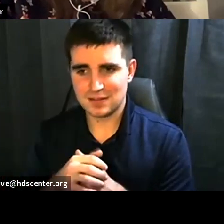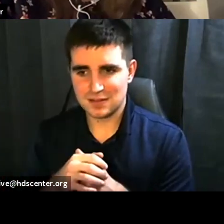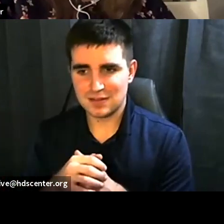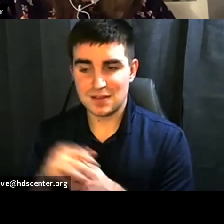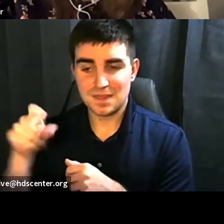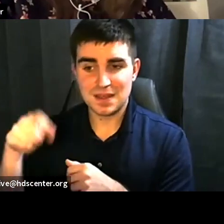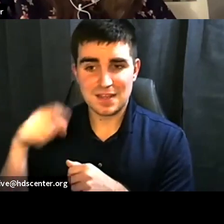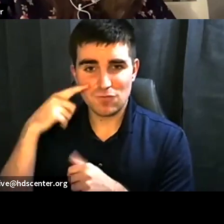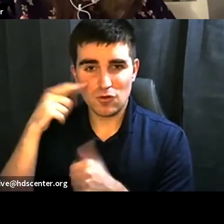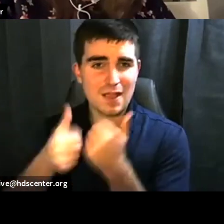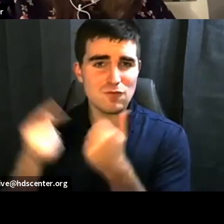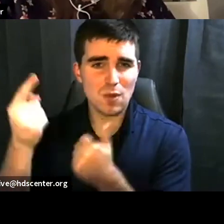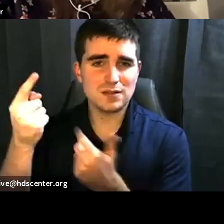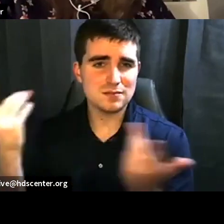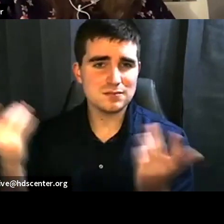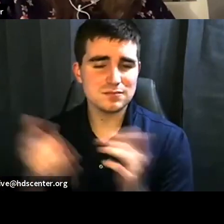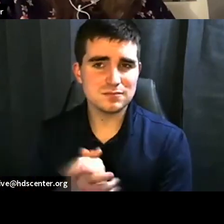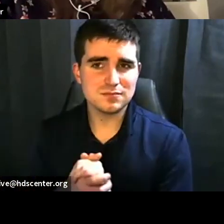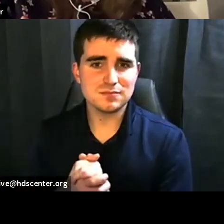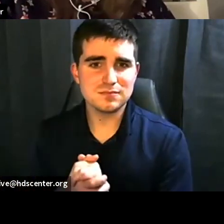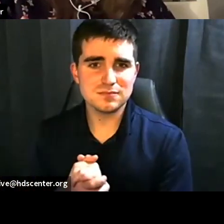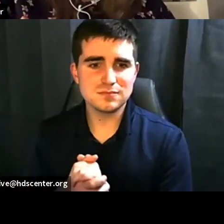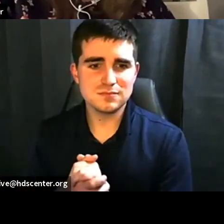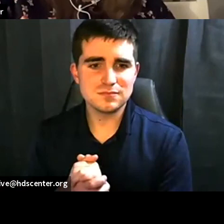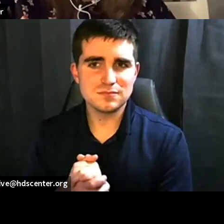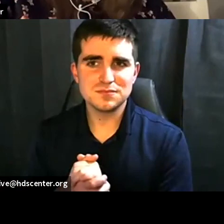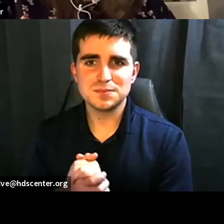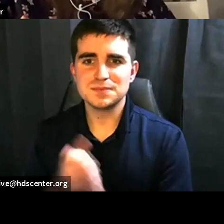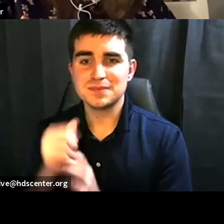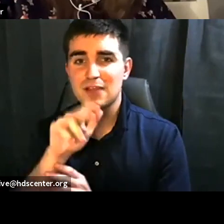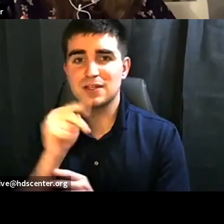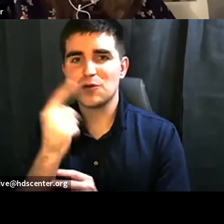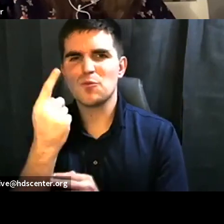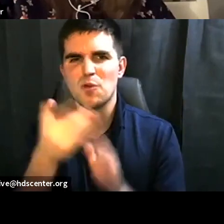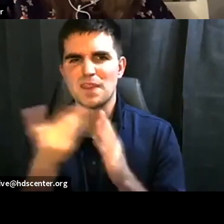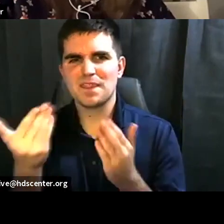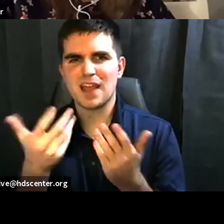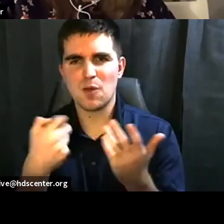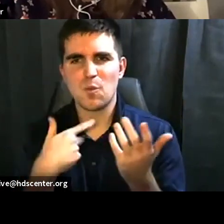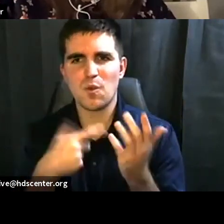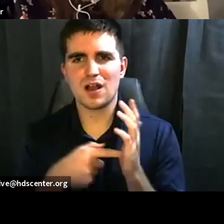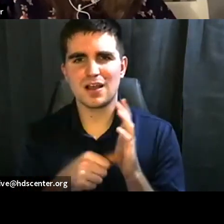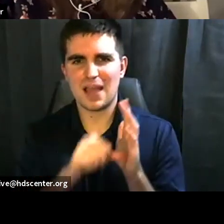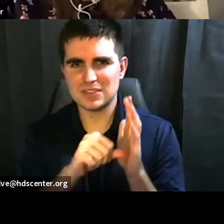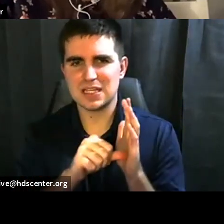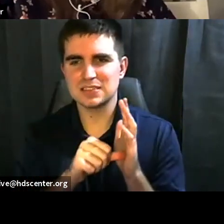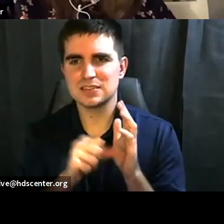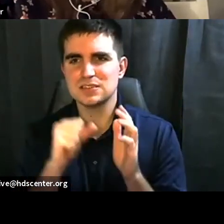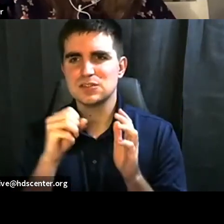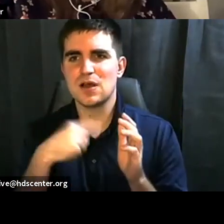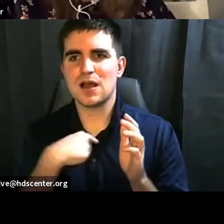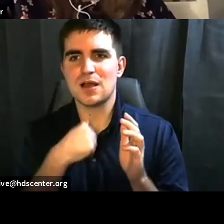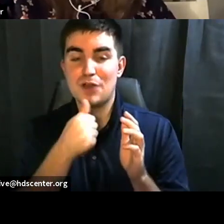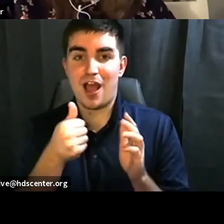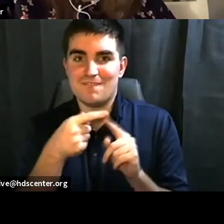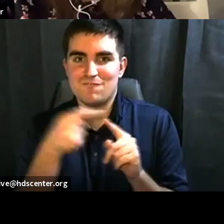for everybody working together. Yeah. And one thing I do want to emphasize, so I'm not from